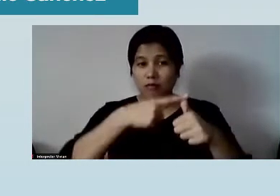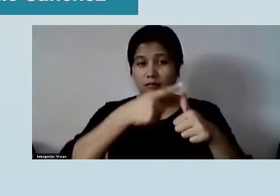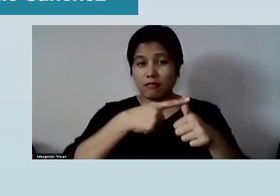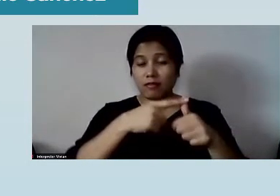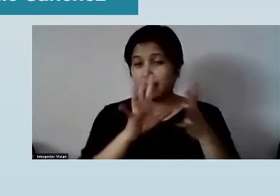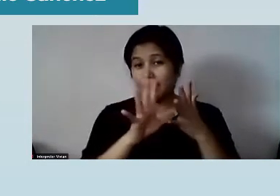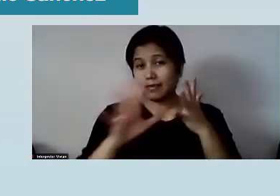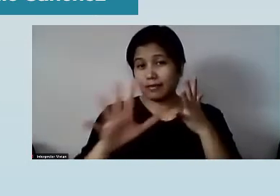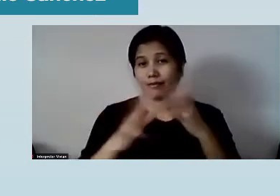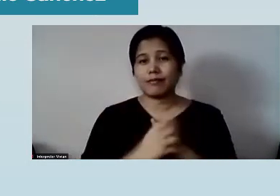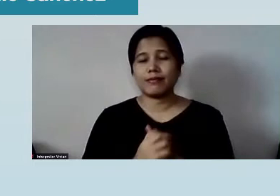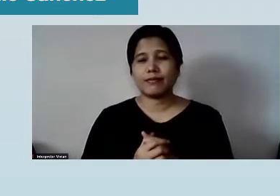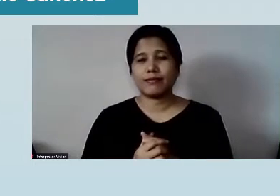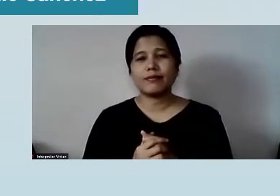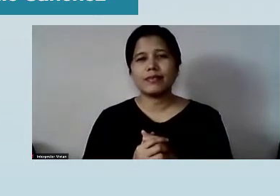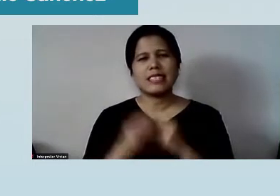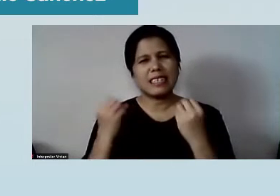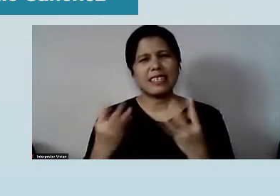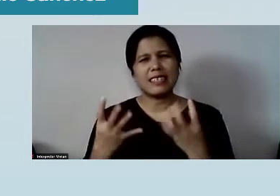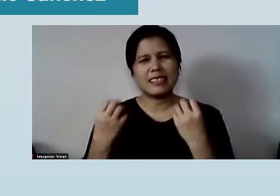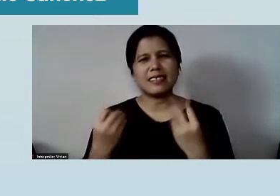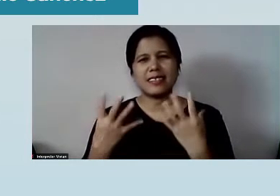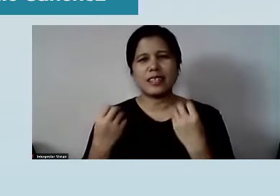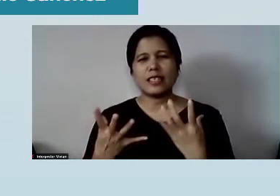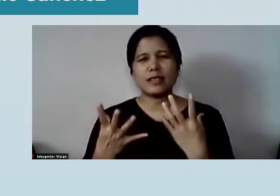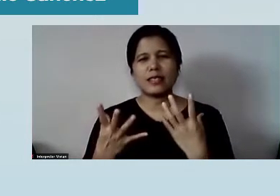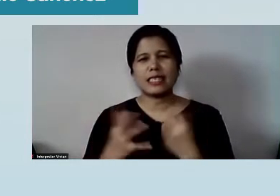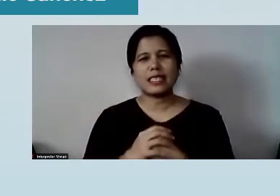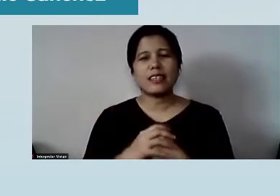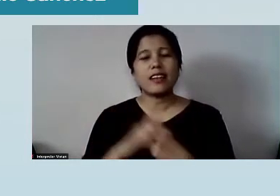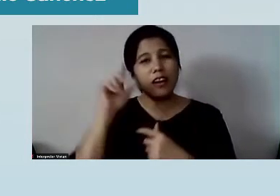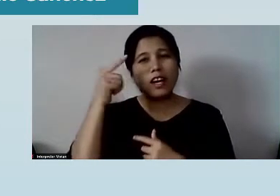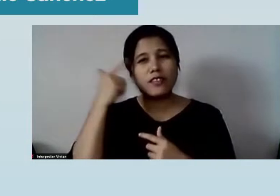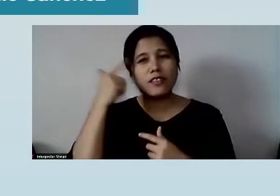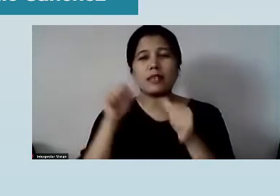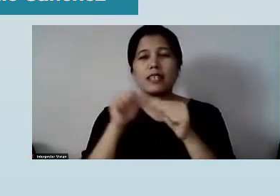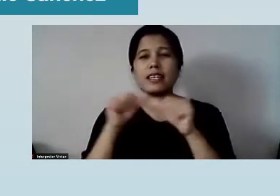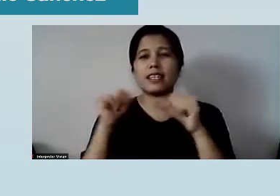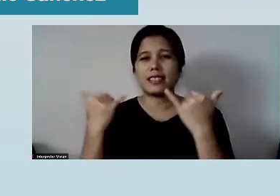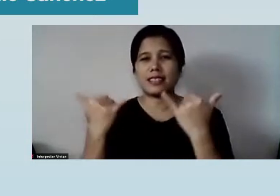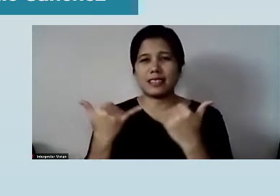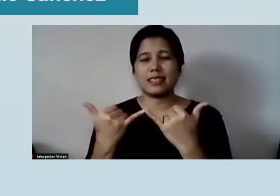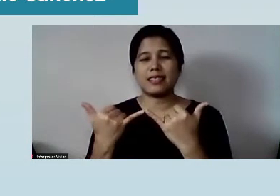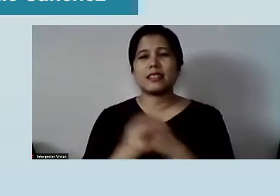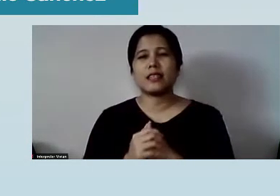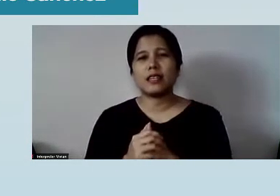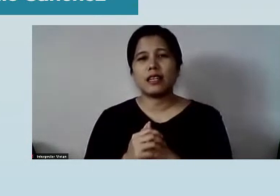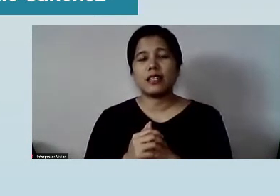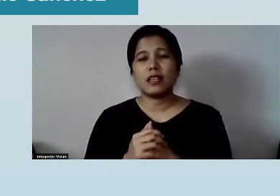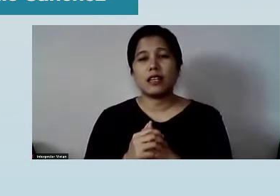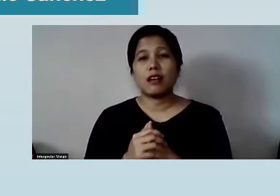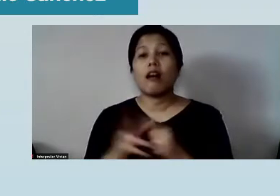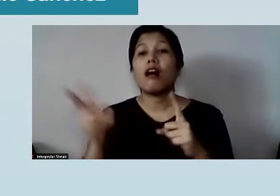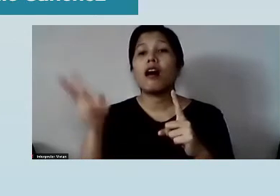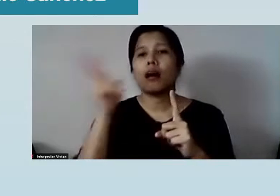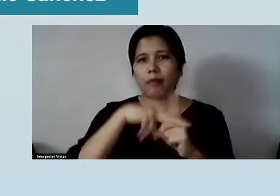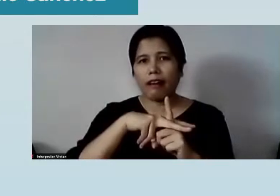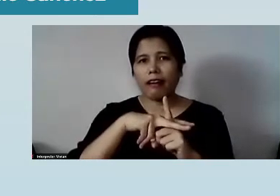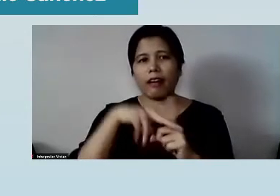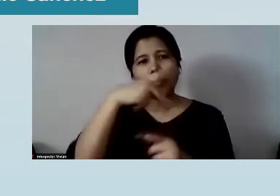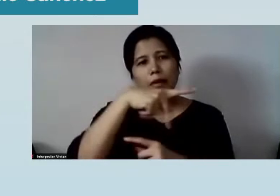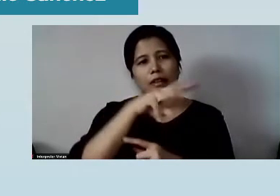disabilities. Ayan, ang dami nating mga government agencies. For example, mag-apply ang PWD